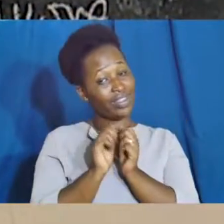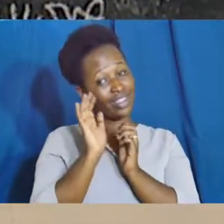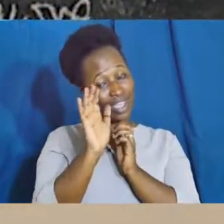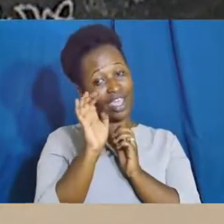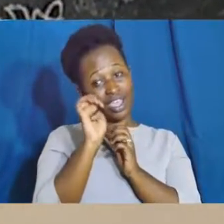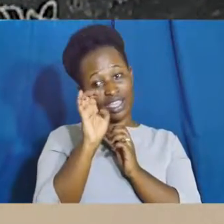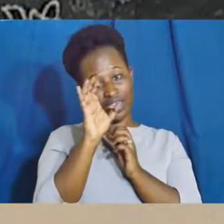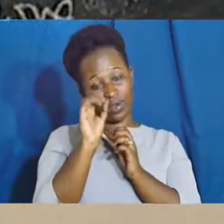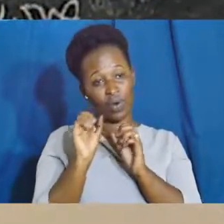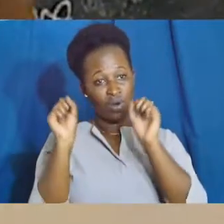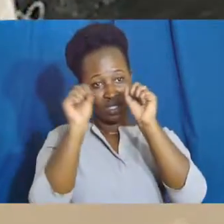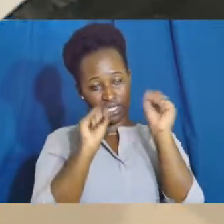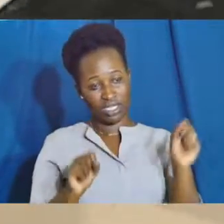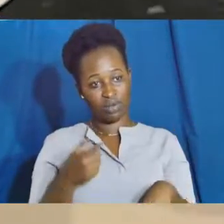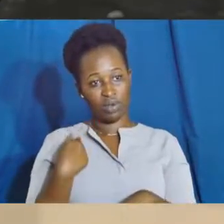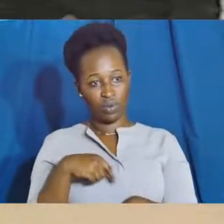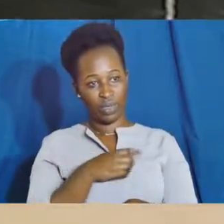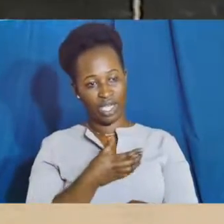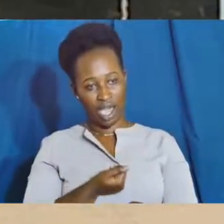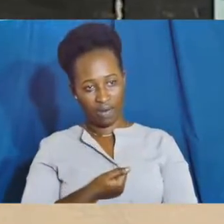can say we have terrestrial ecosystem,